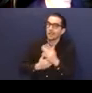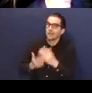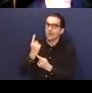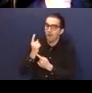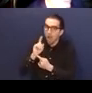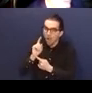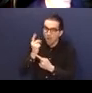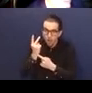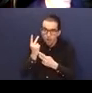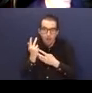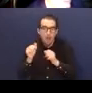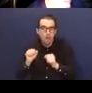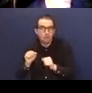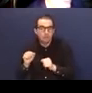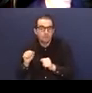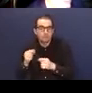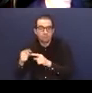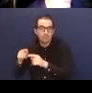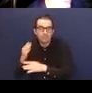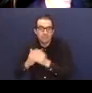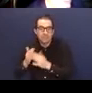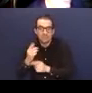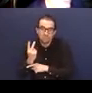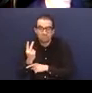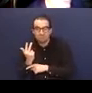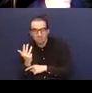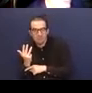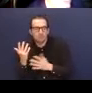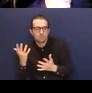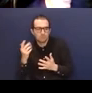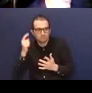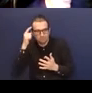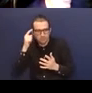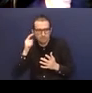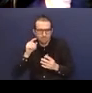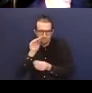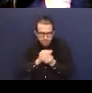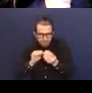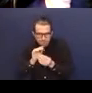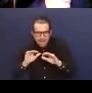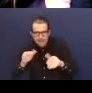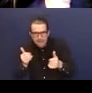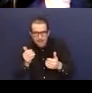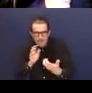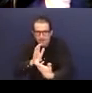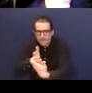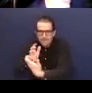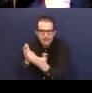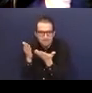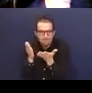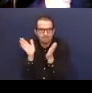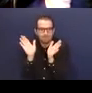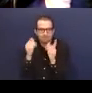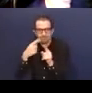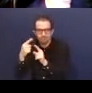we design for disability, we should consider that we might be designing for multiple conditions at the same time. On top of that, we